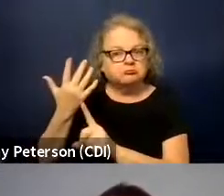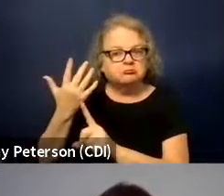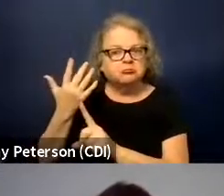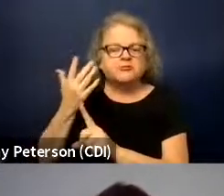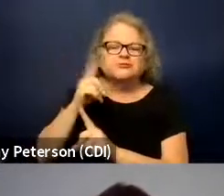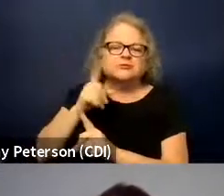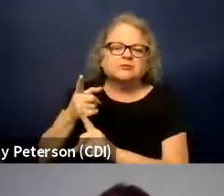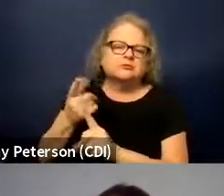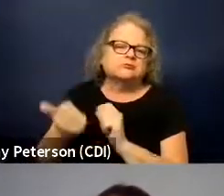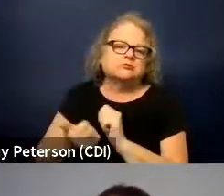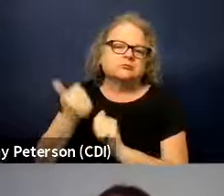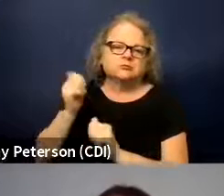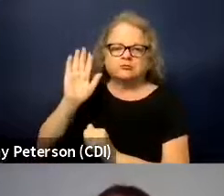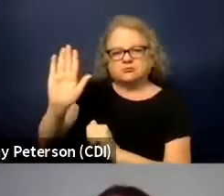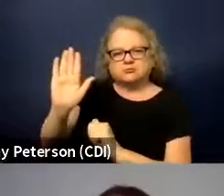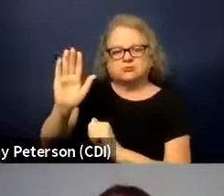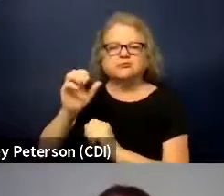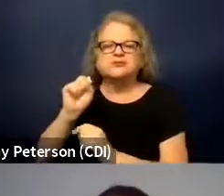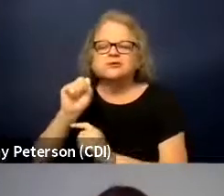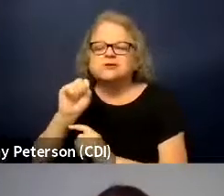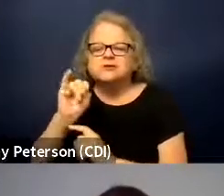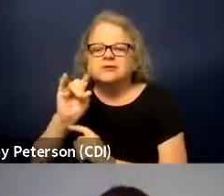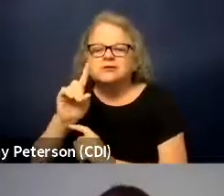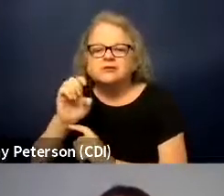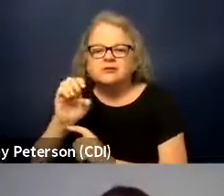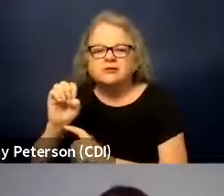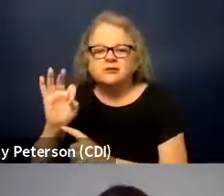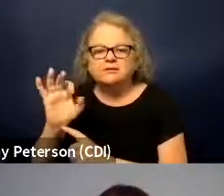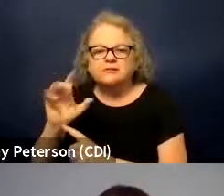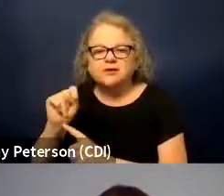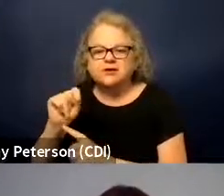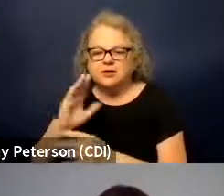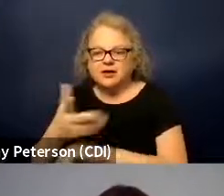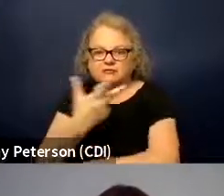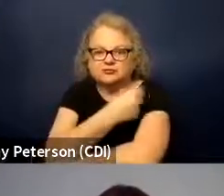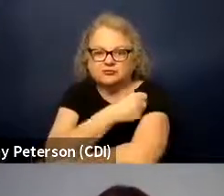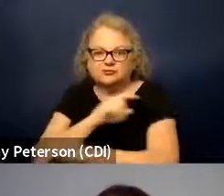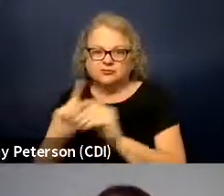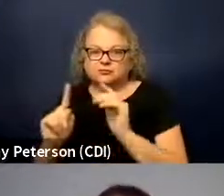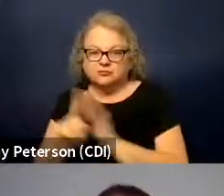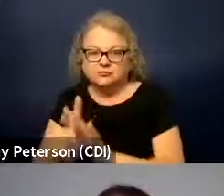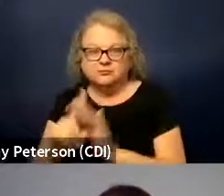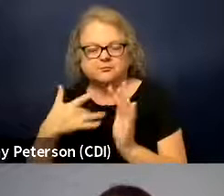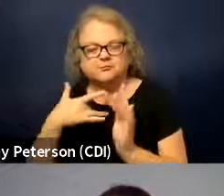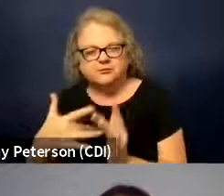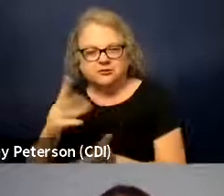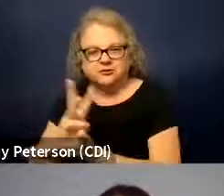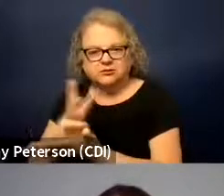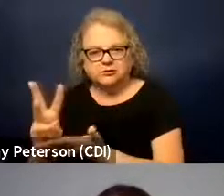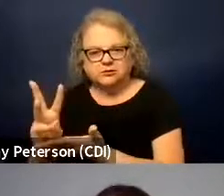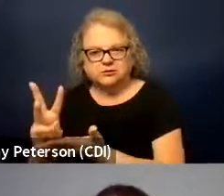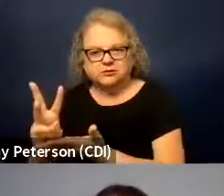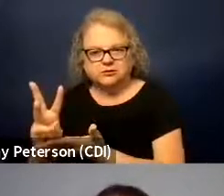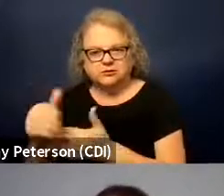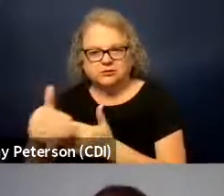from vaccines show up in the first 6 weeks after getting a vaccine. We know that from